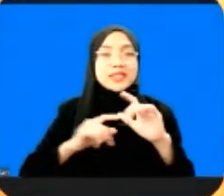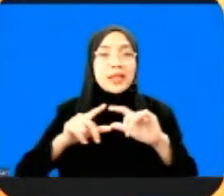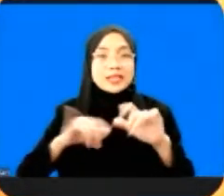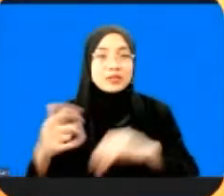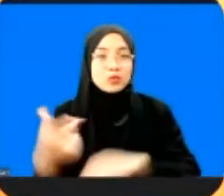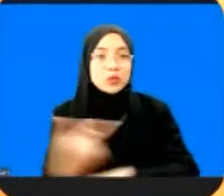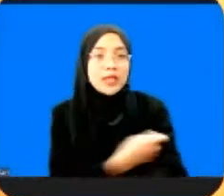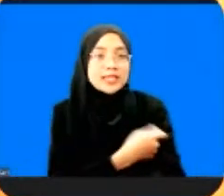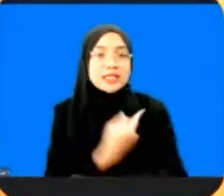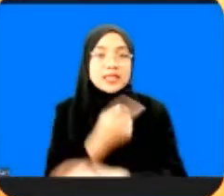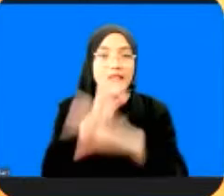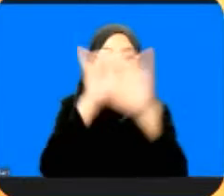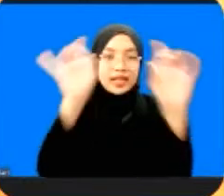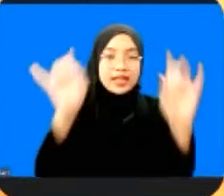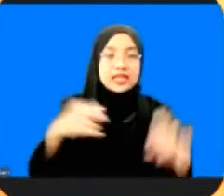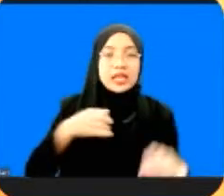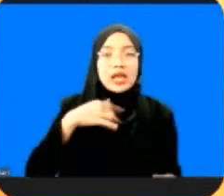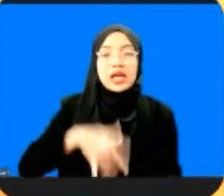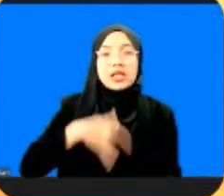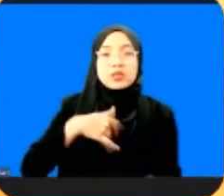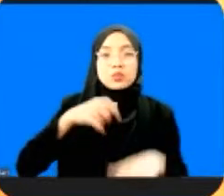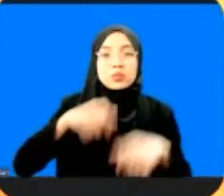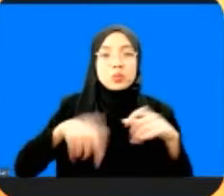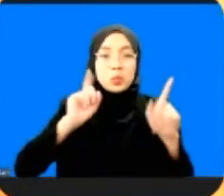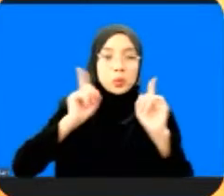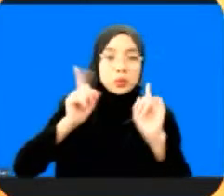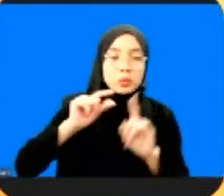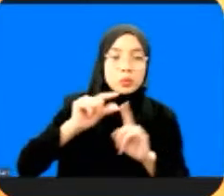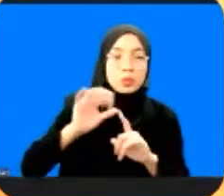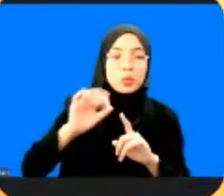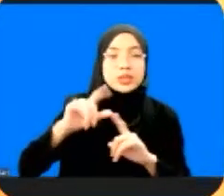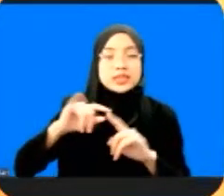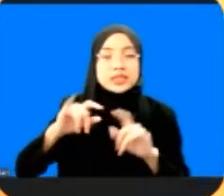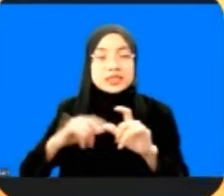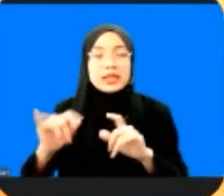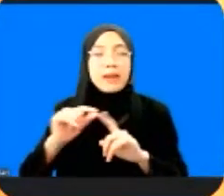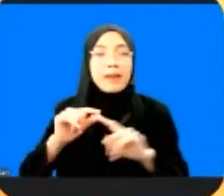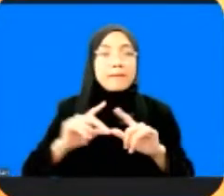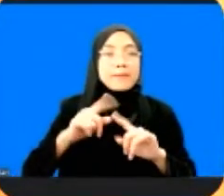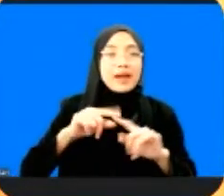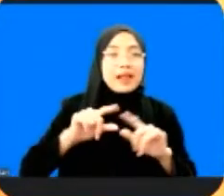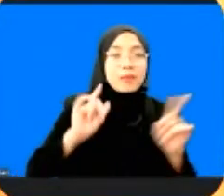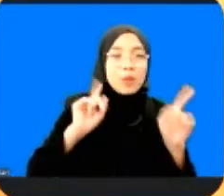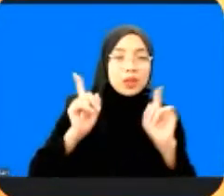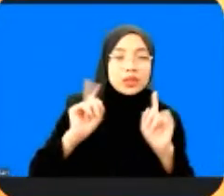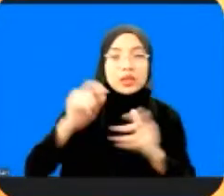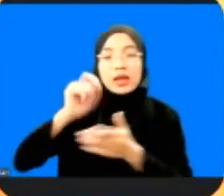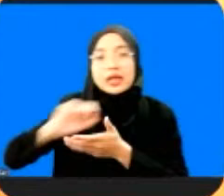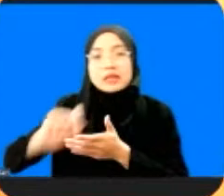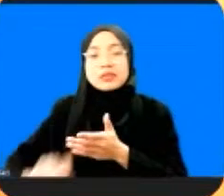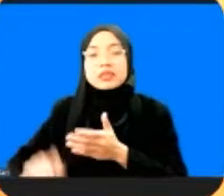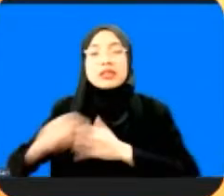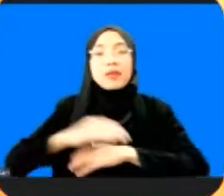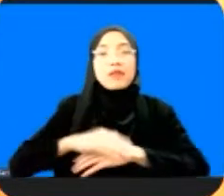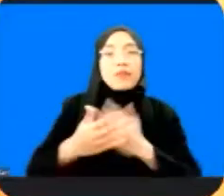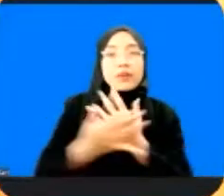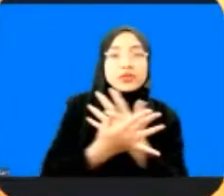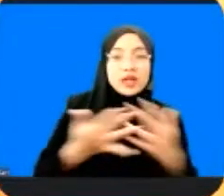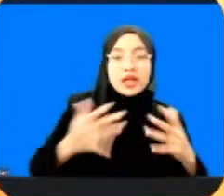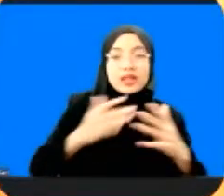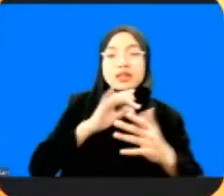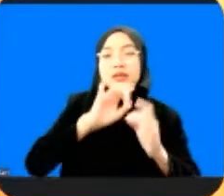politician, political party, academia, platforms, civil society need to be aware of that.